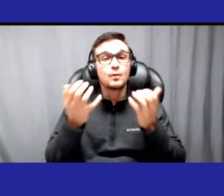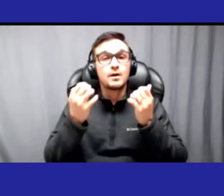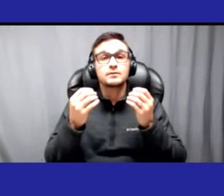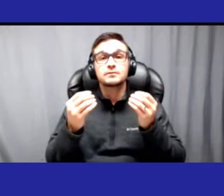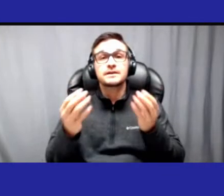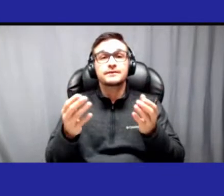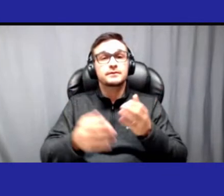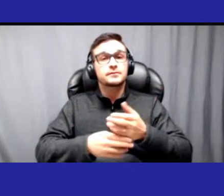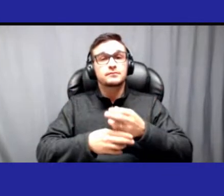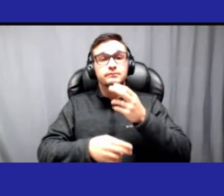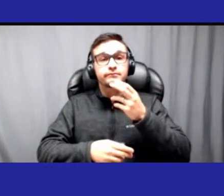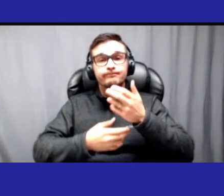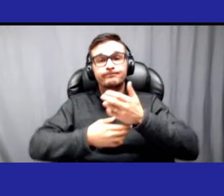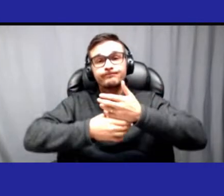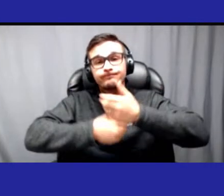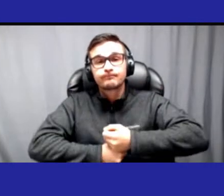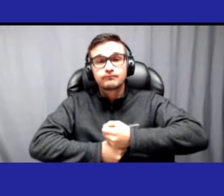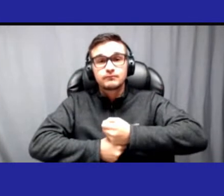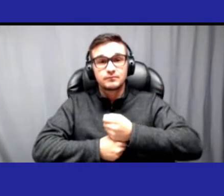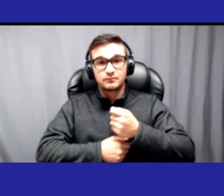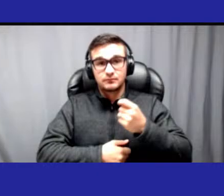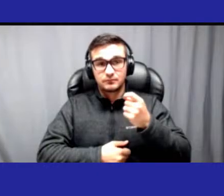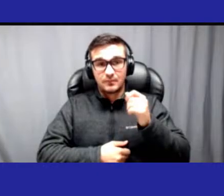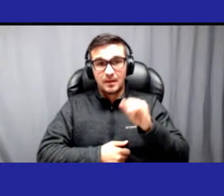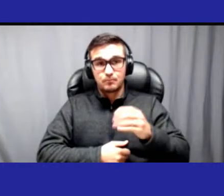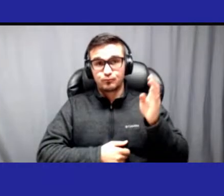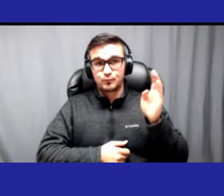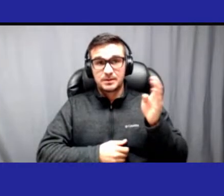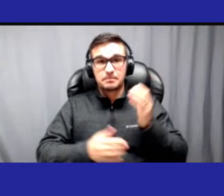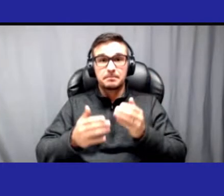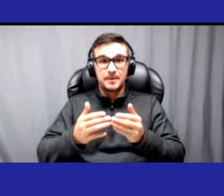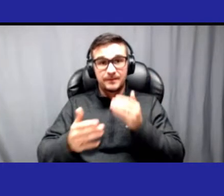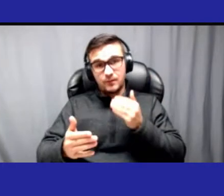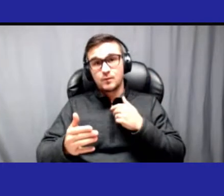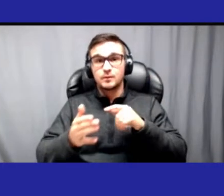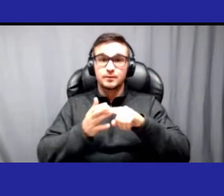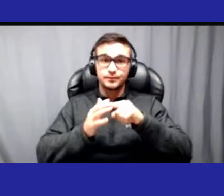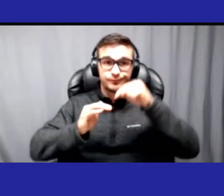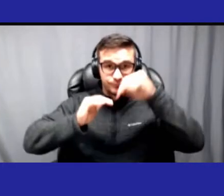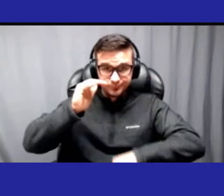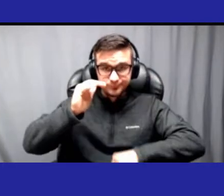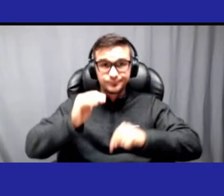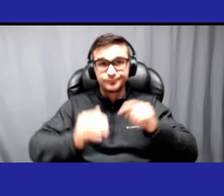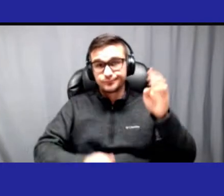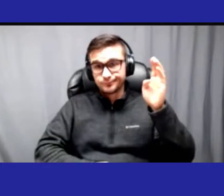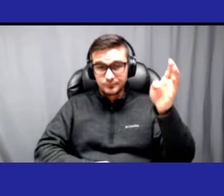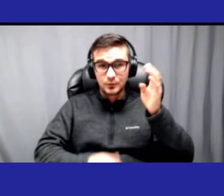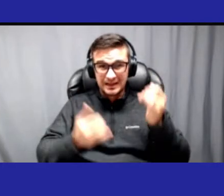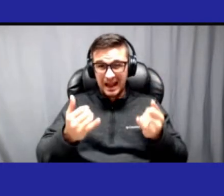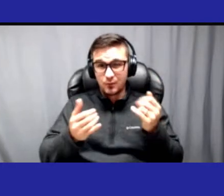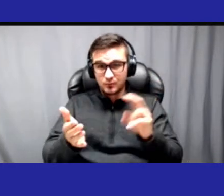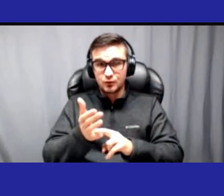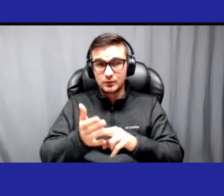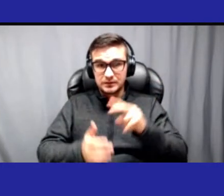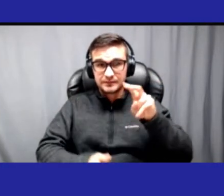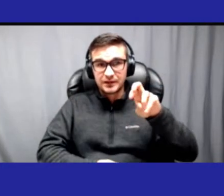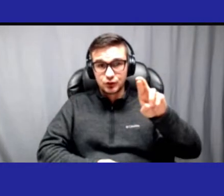of the presentation before I give the presentation. We currently contract with a vendor to